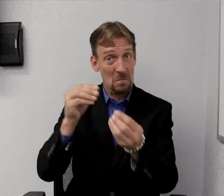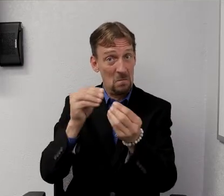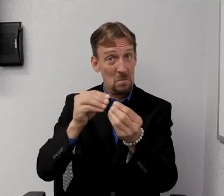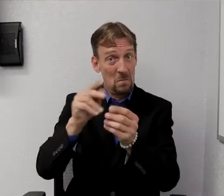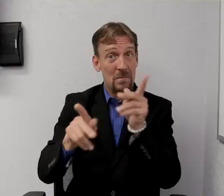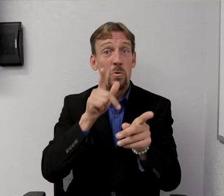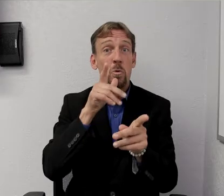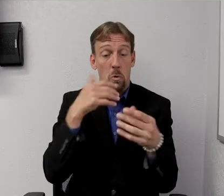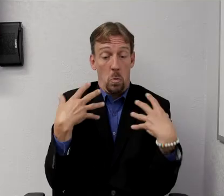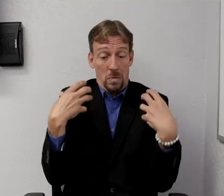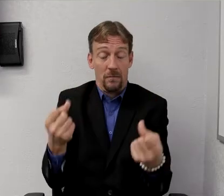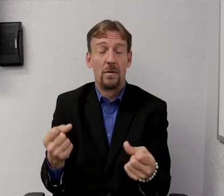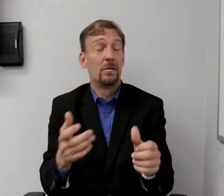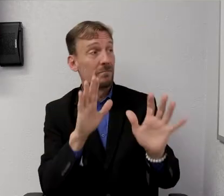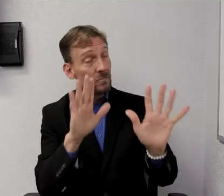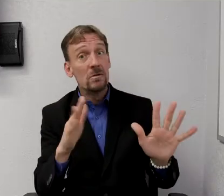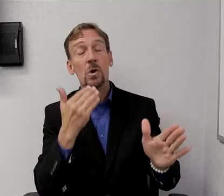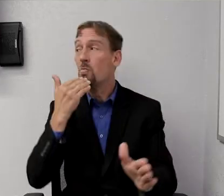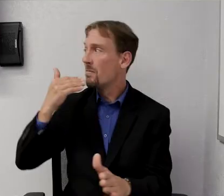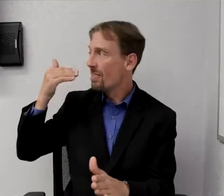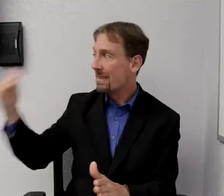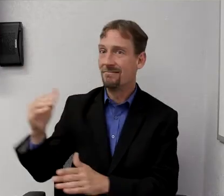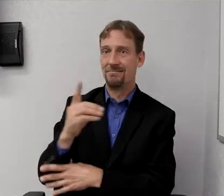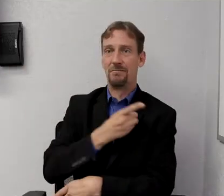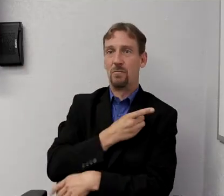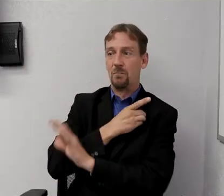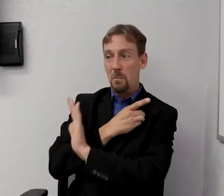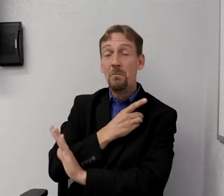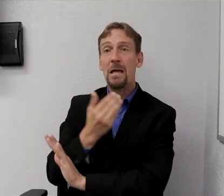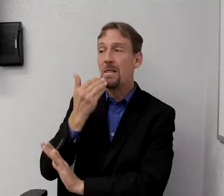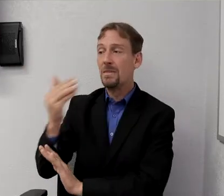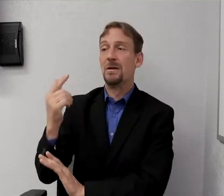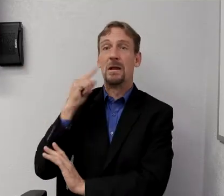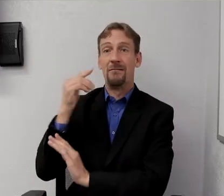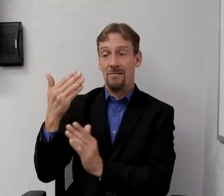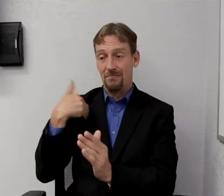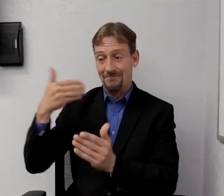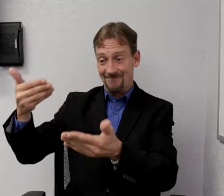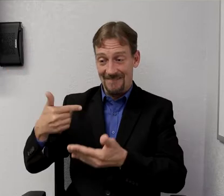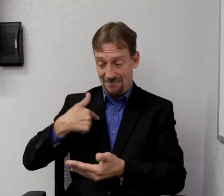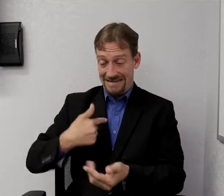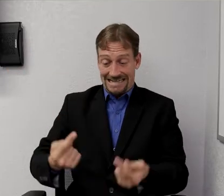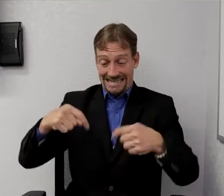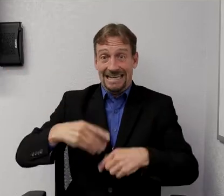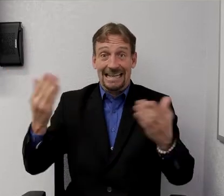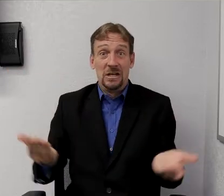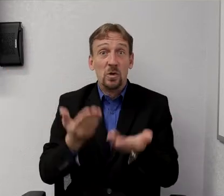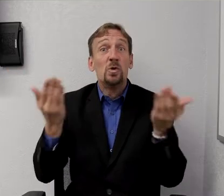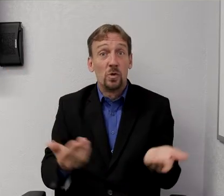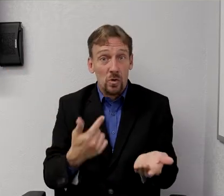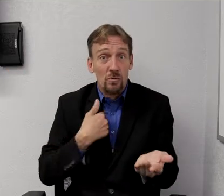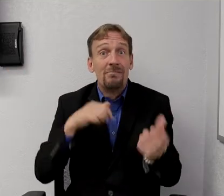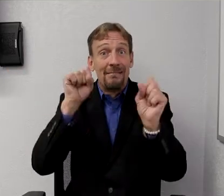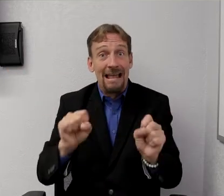recovered. Great. Okay. Thank you, Deborah. And thanks for having me back. Good to be with